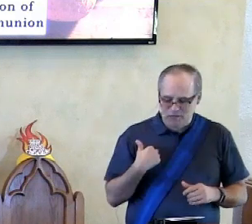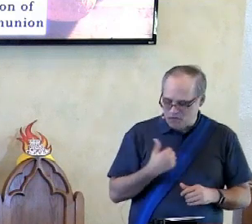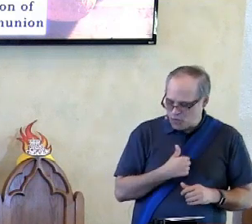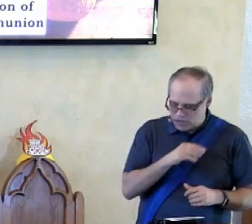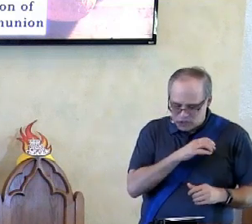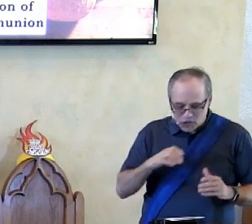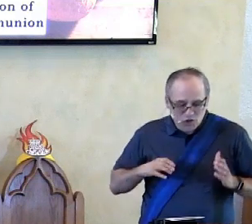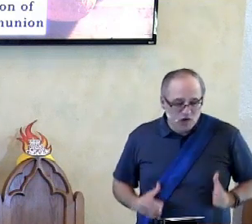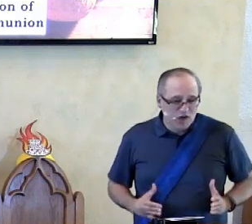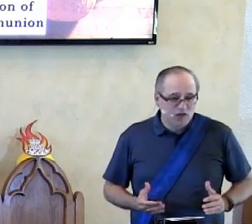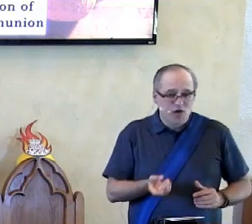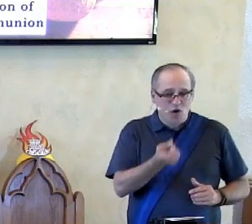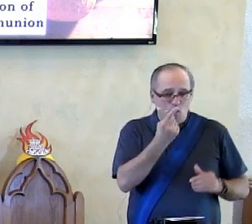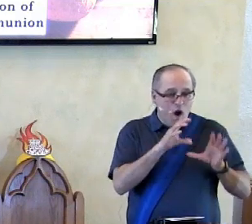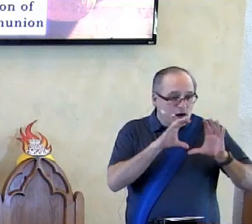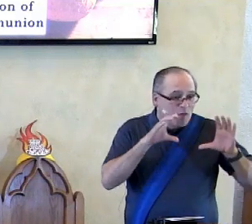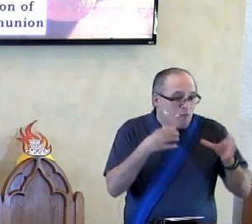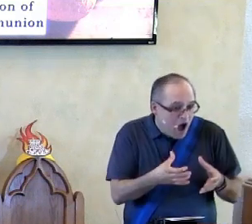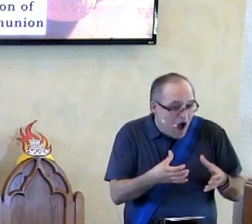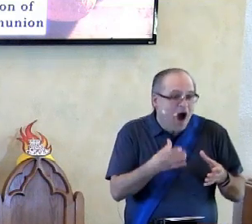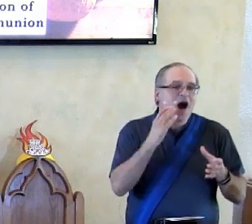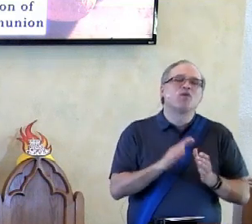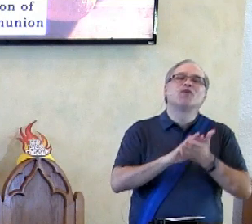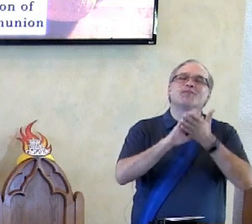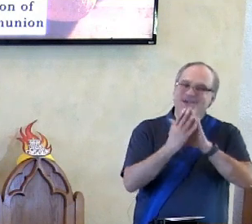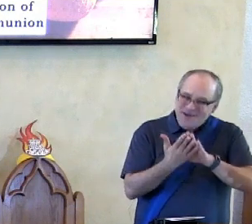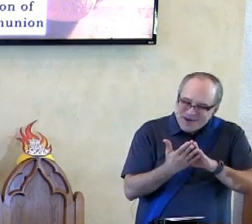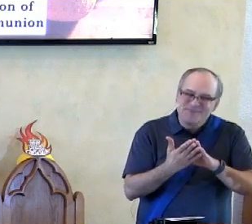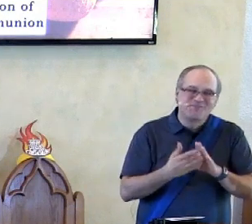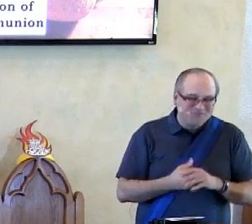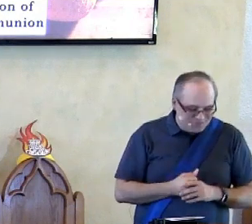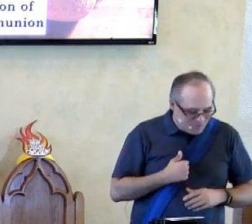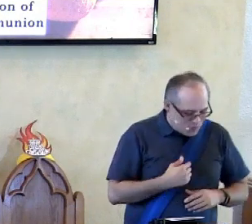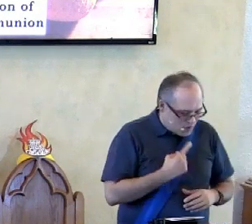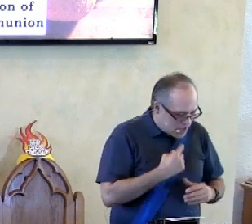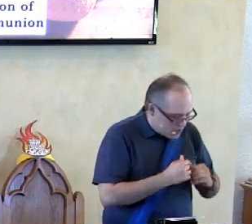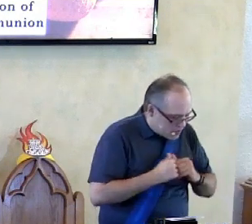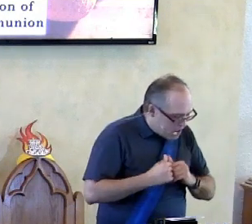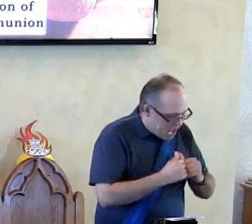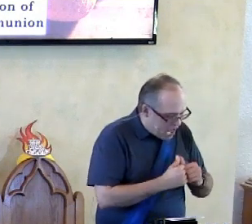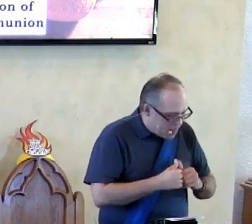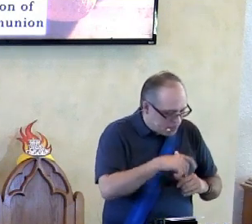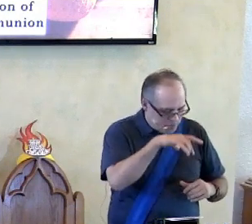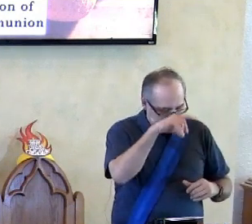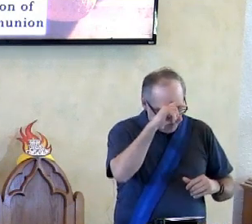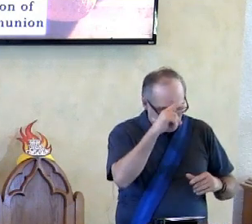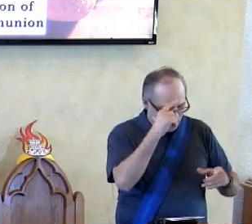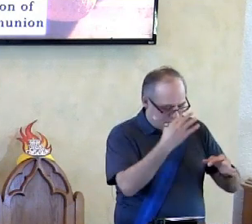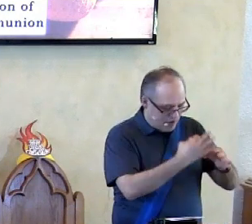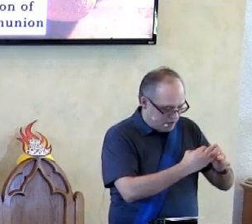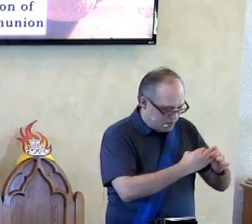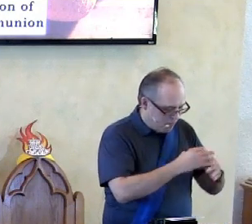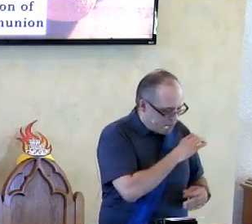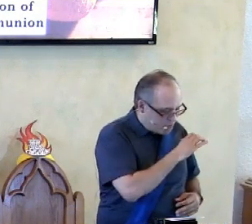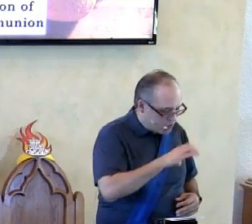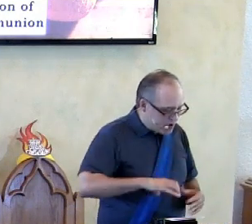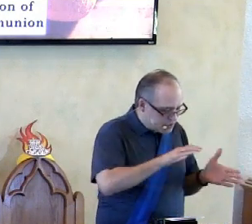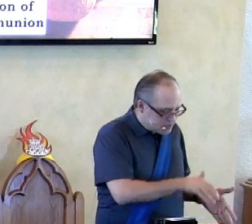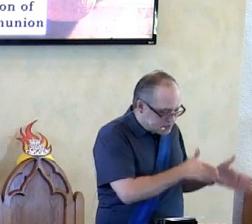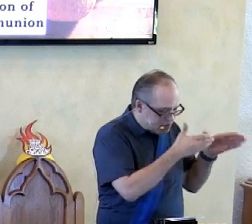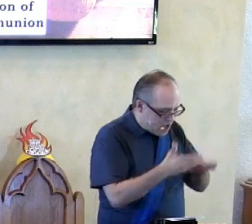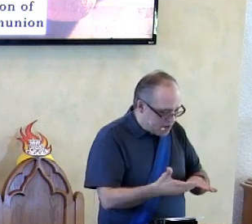body shall become. And so we say together now the mystery of our faith.